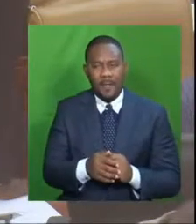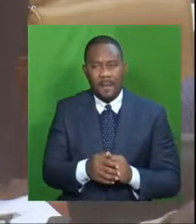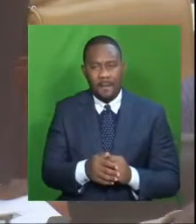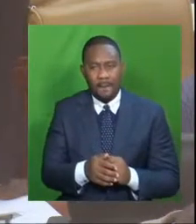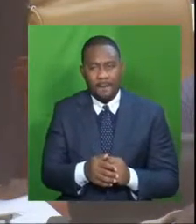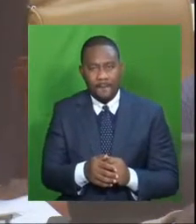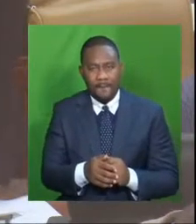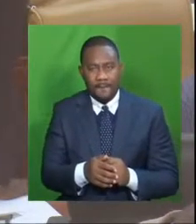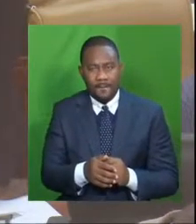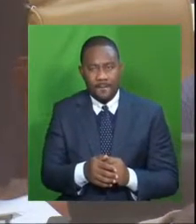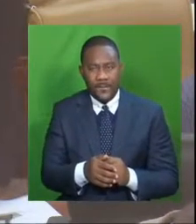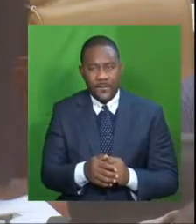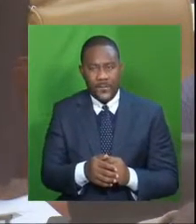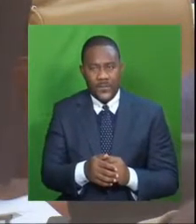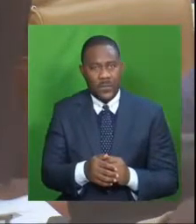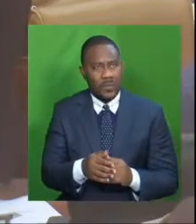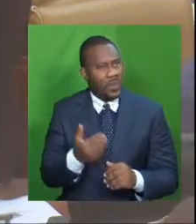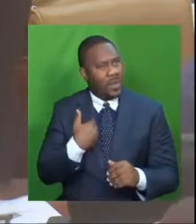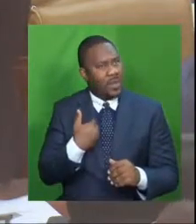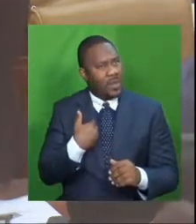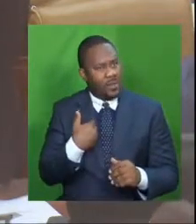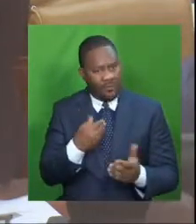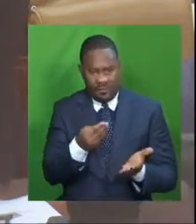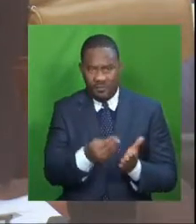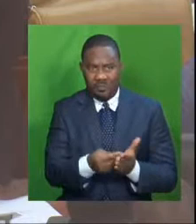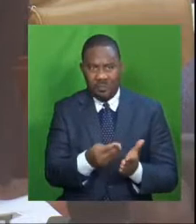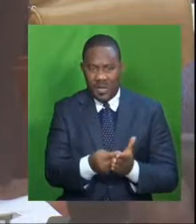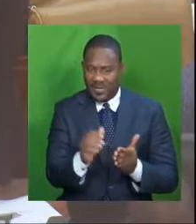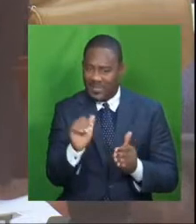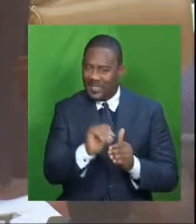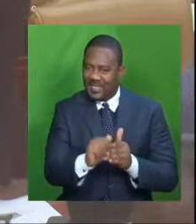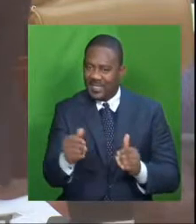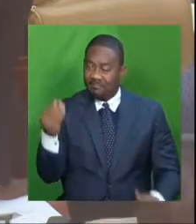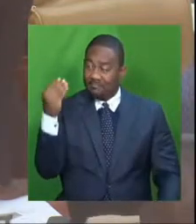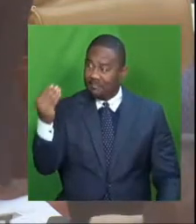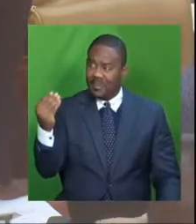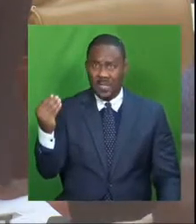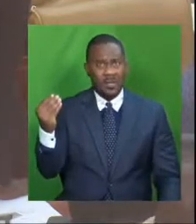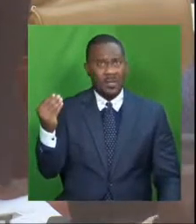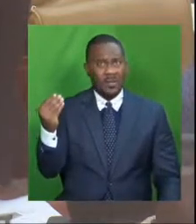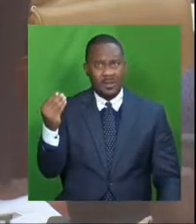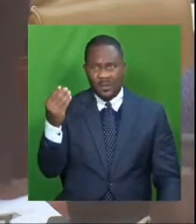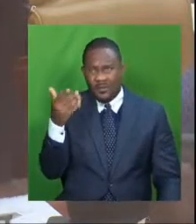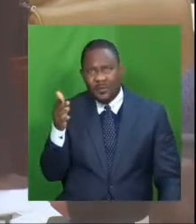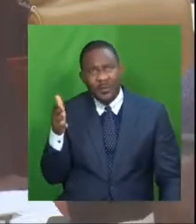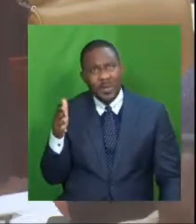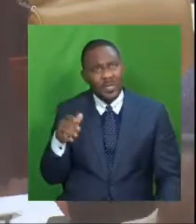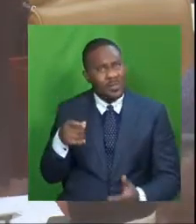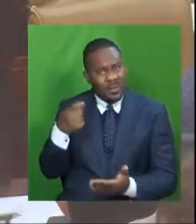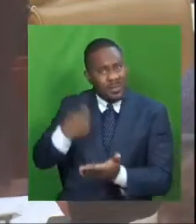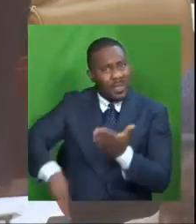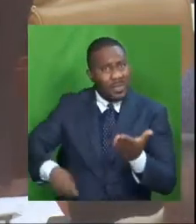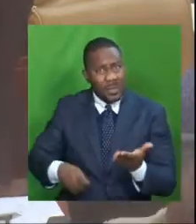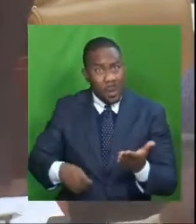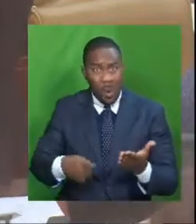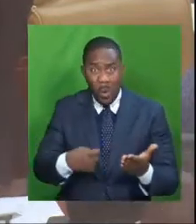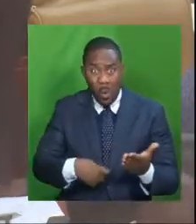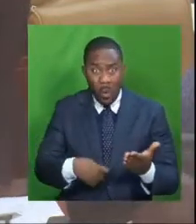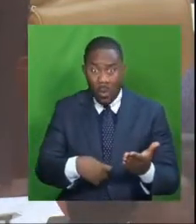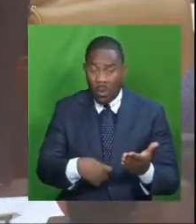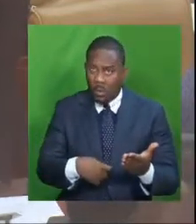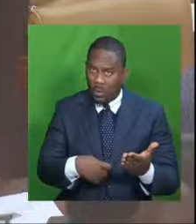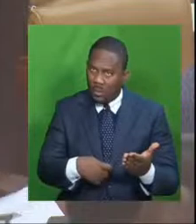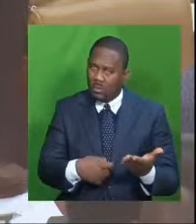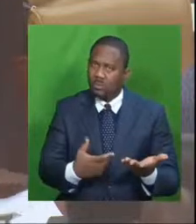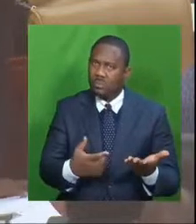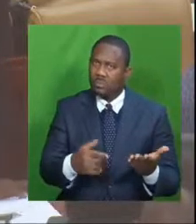tax somebody for holding Ghana cedi. You cannot tax somebody for holding credit card. Neither can you tax somebody for holding a